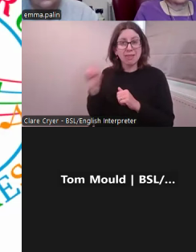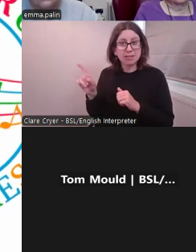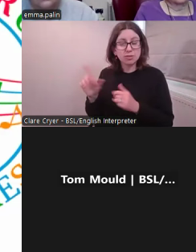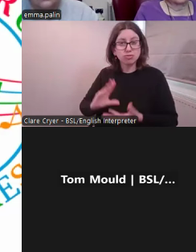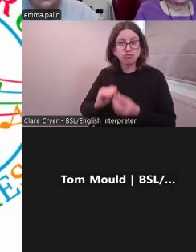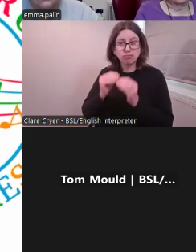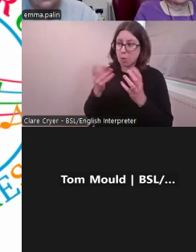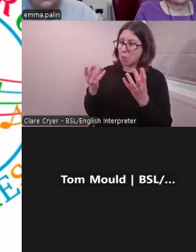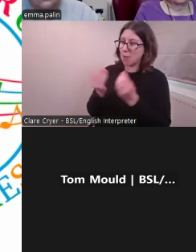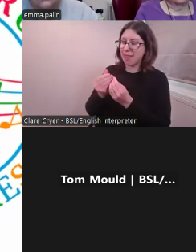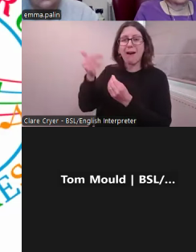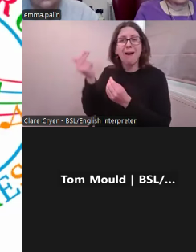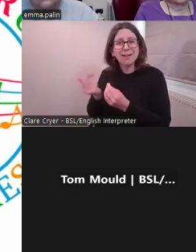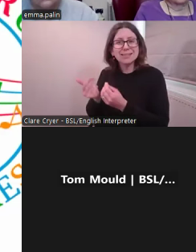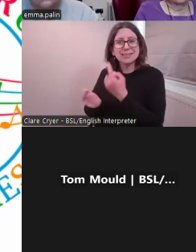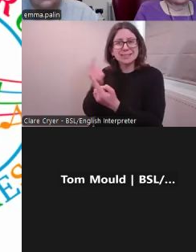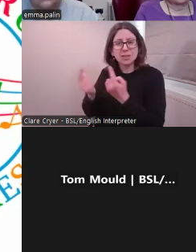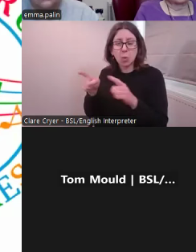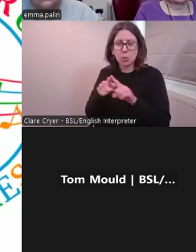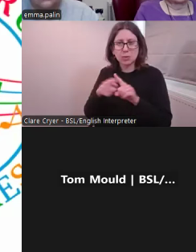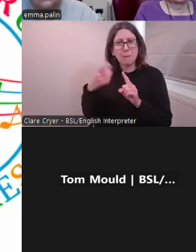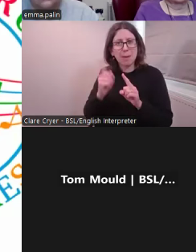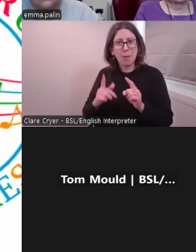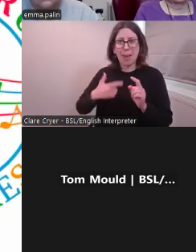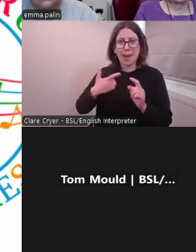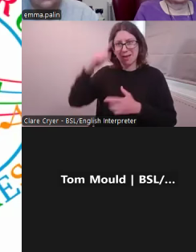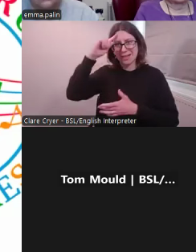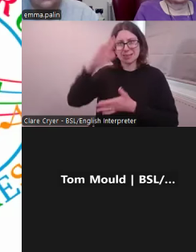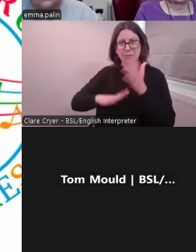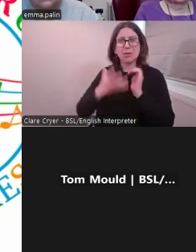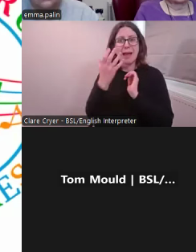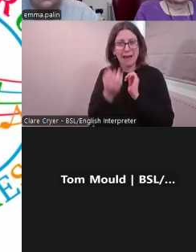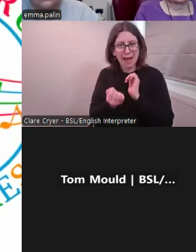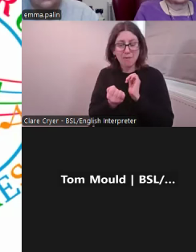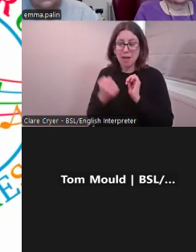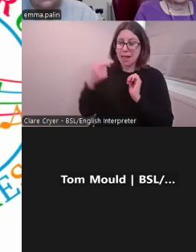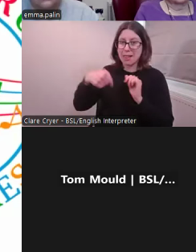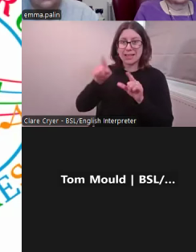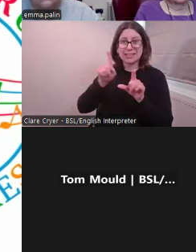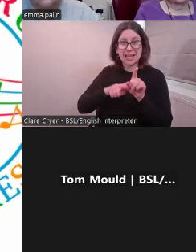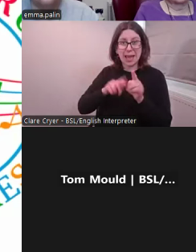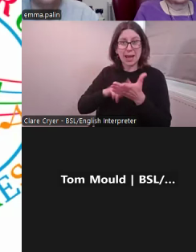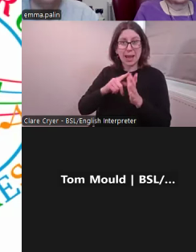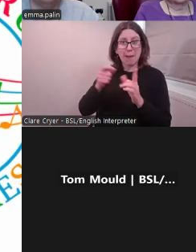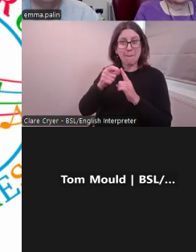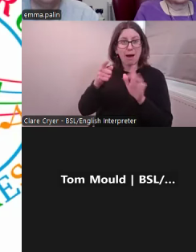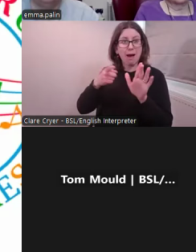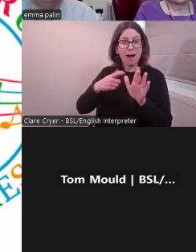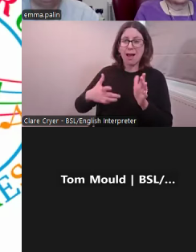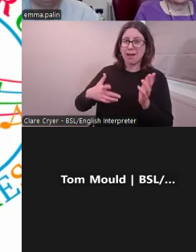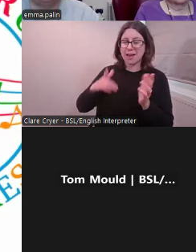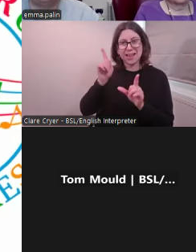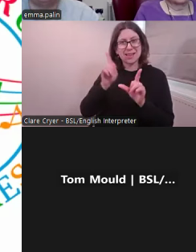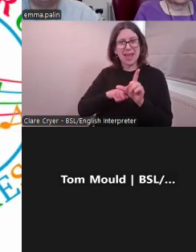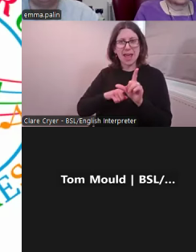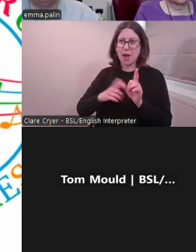with lived experiences. And this will also give you some guidance. It's our year of musical expression at Napa, and the one language that